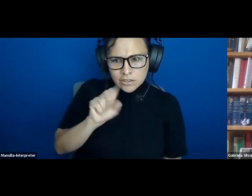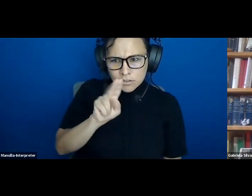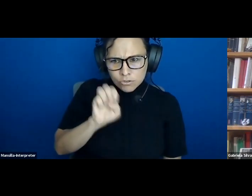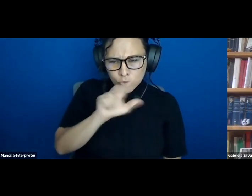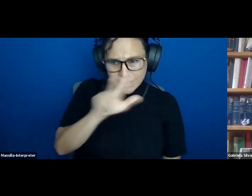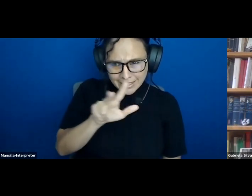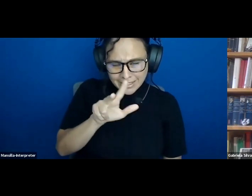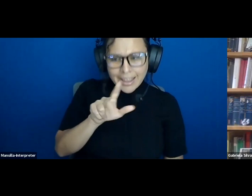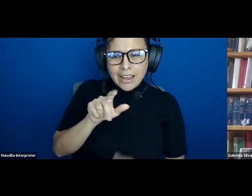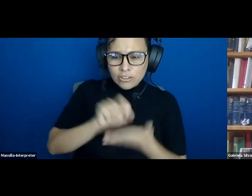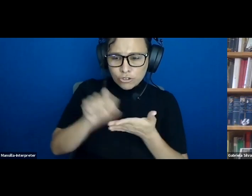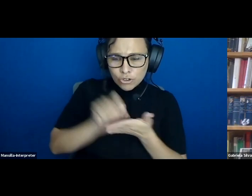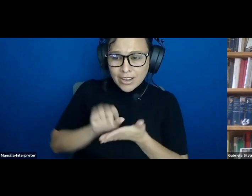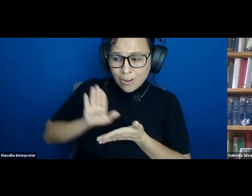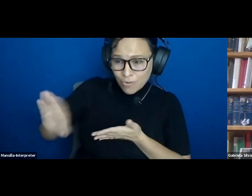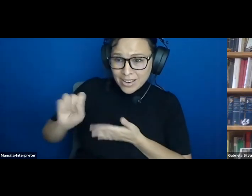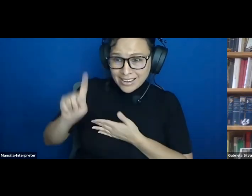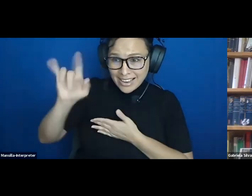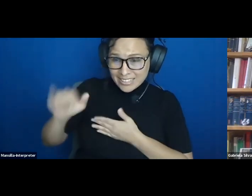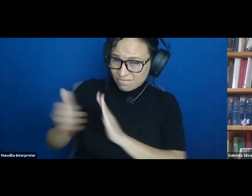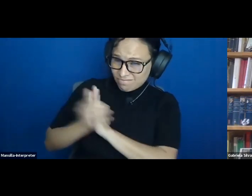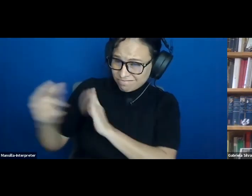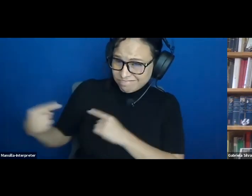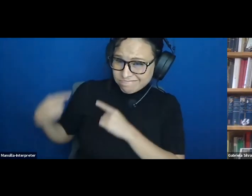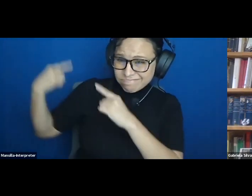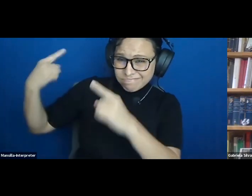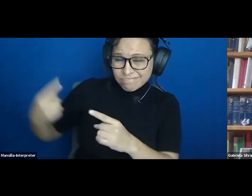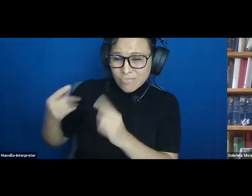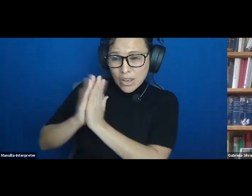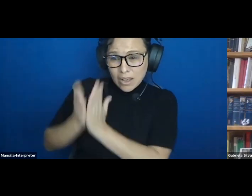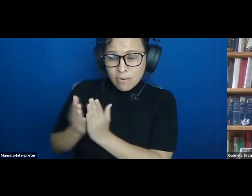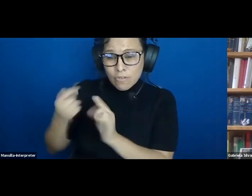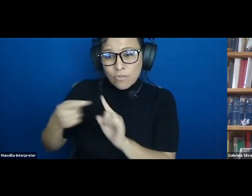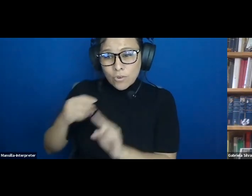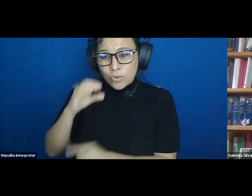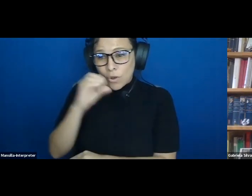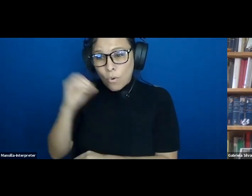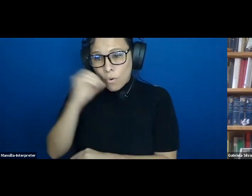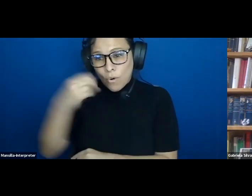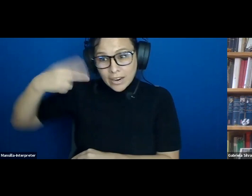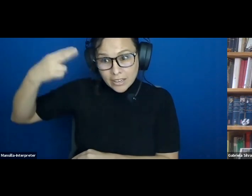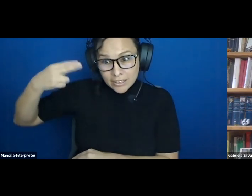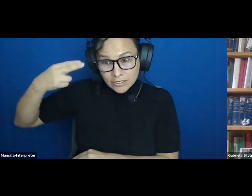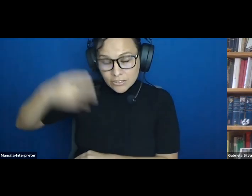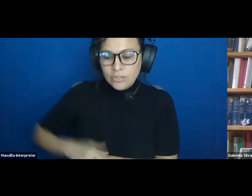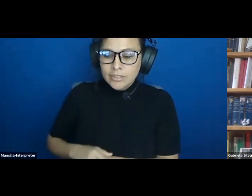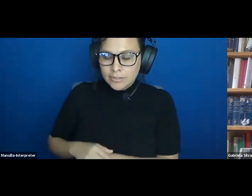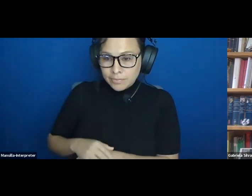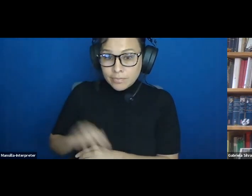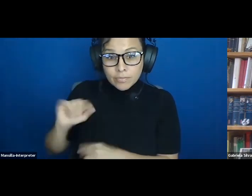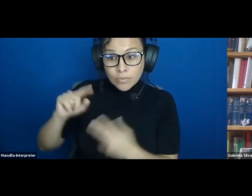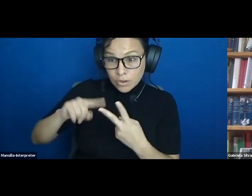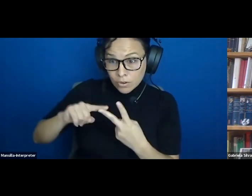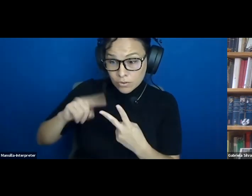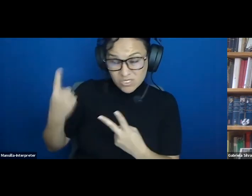that Margaret mastered over the years in her books on oral history from the 70s onwards. Secondly, it is one